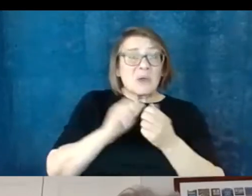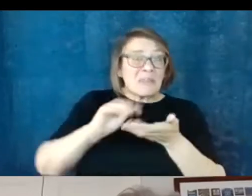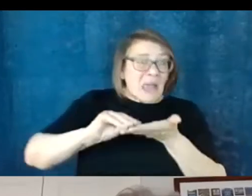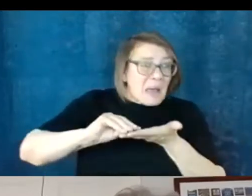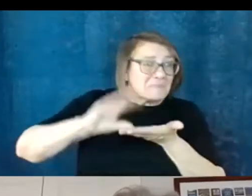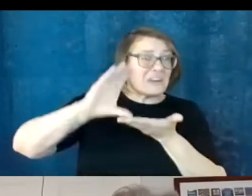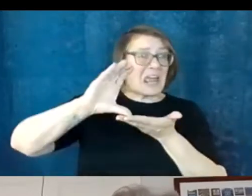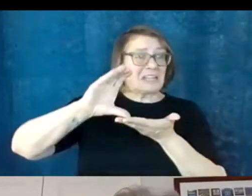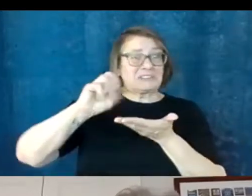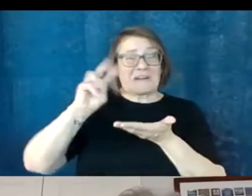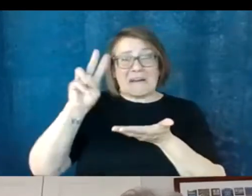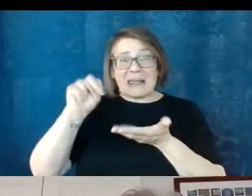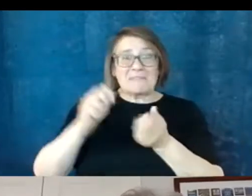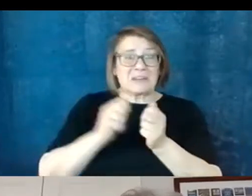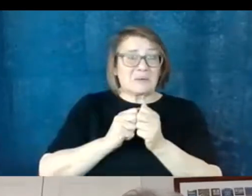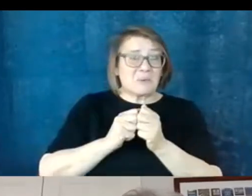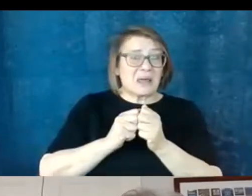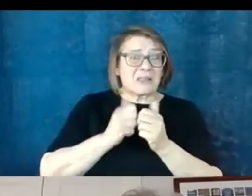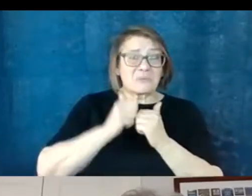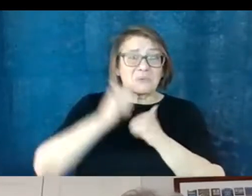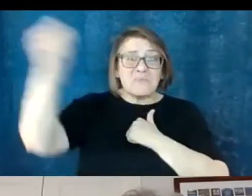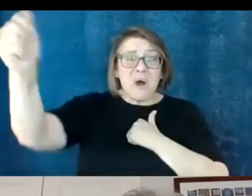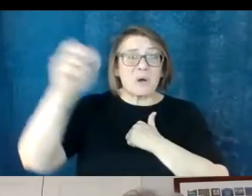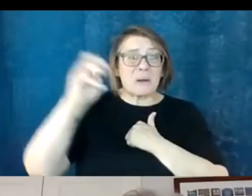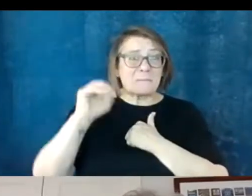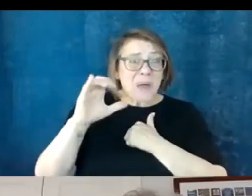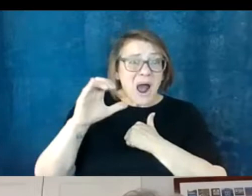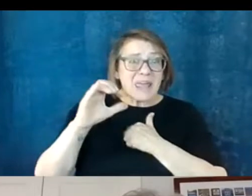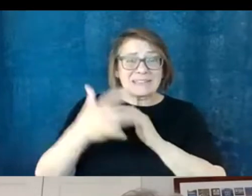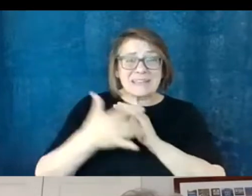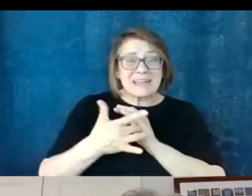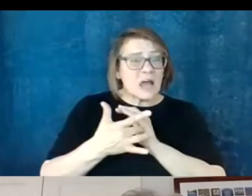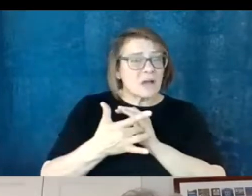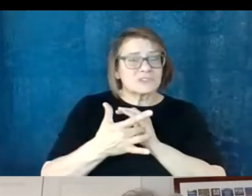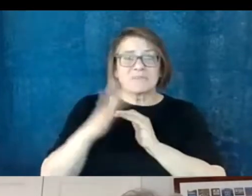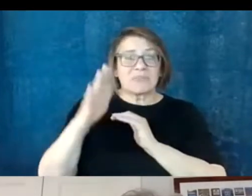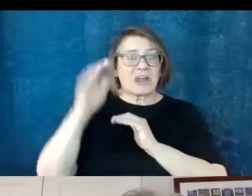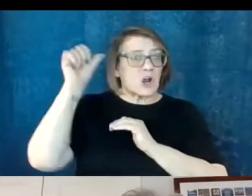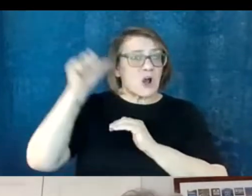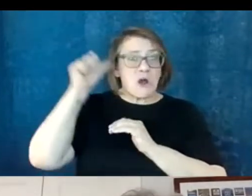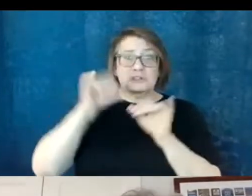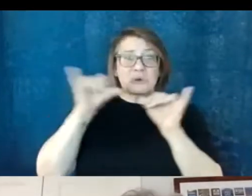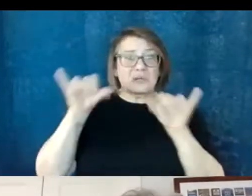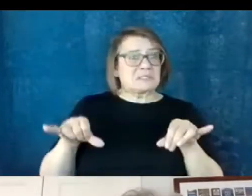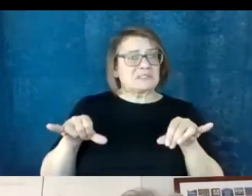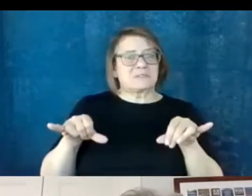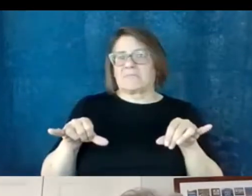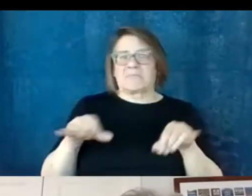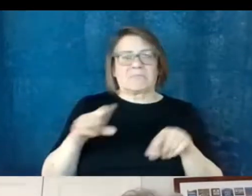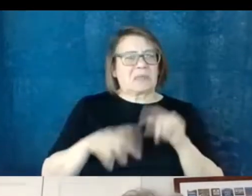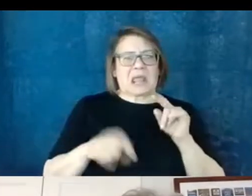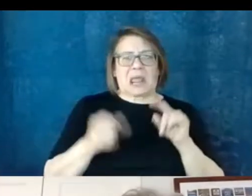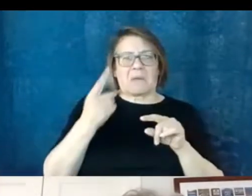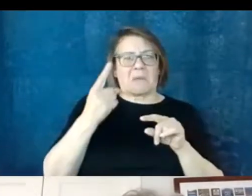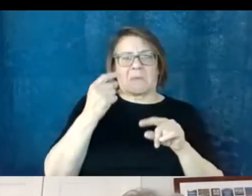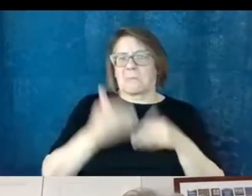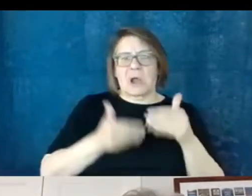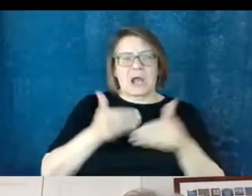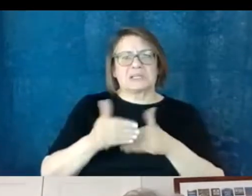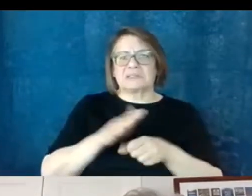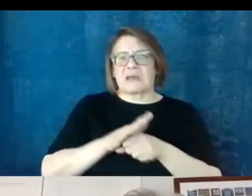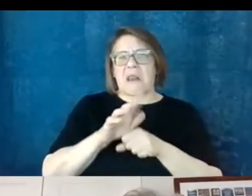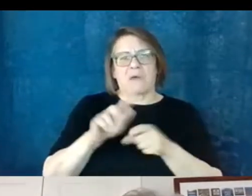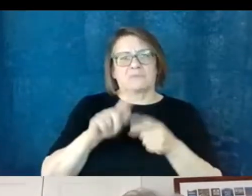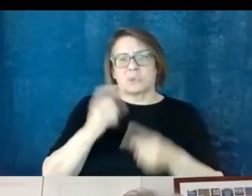amplification, even with remote microphone technology, just their auditory system is still not able to process enough for